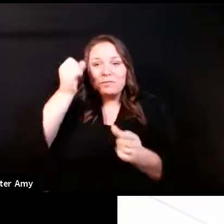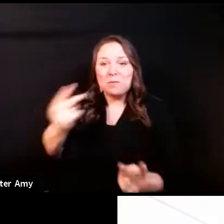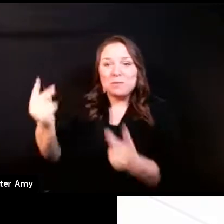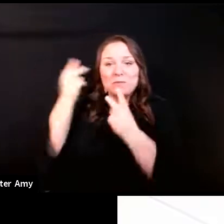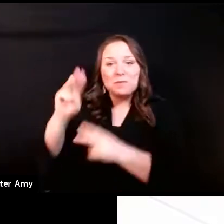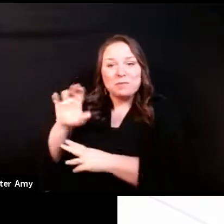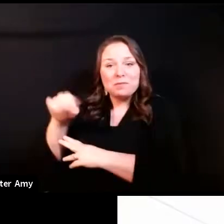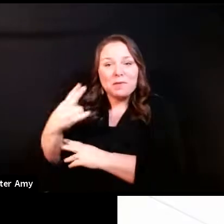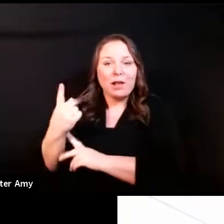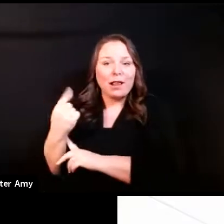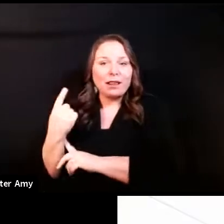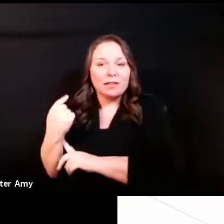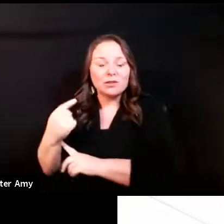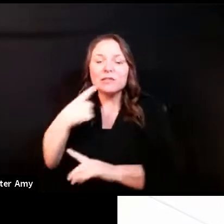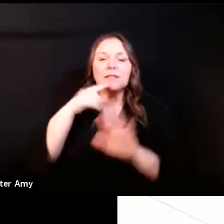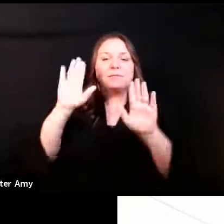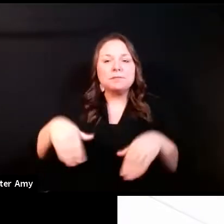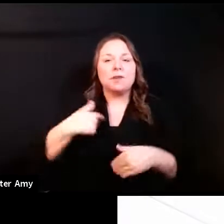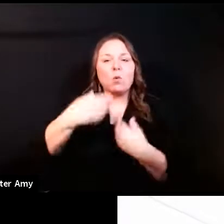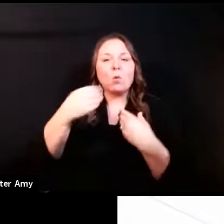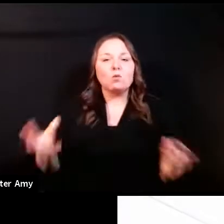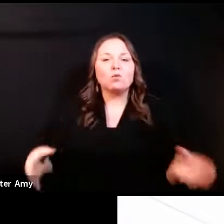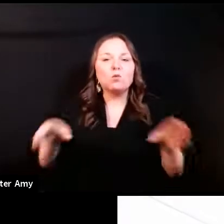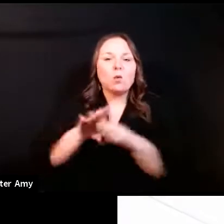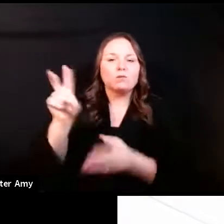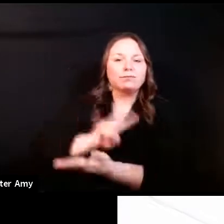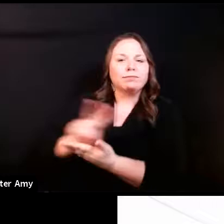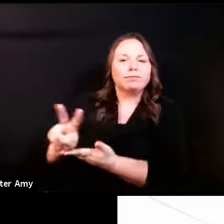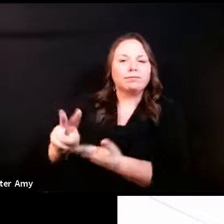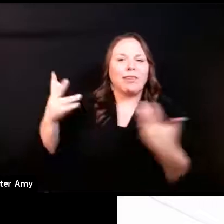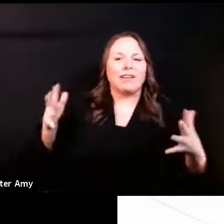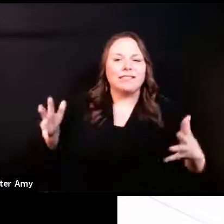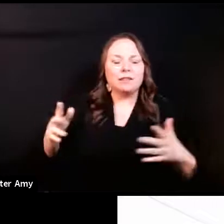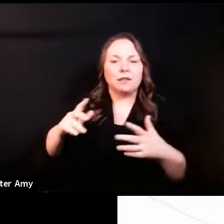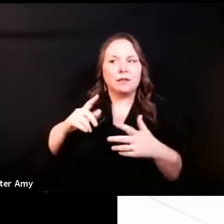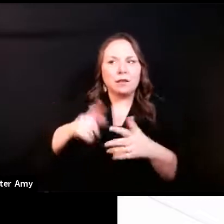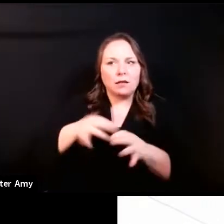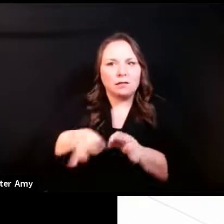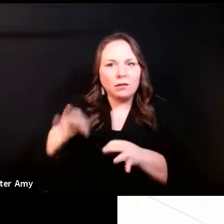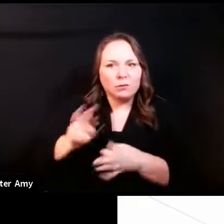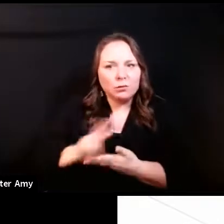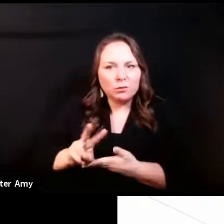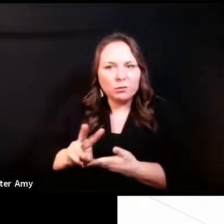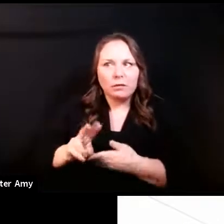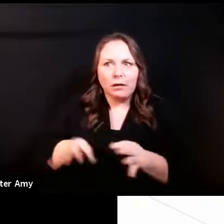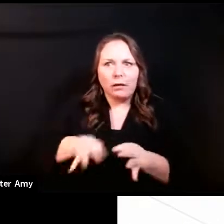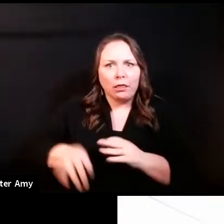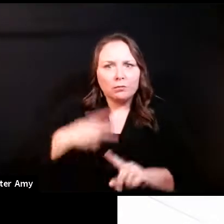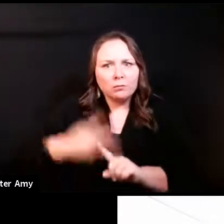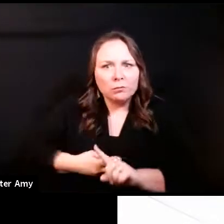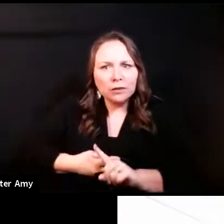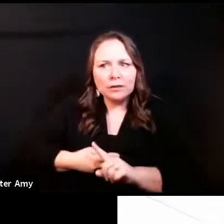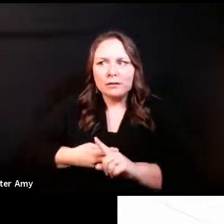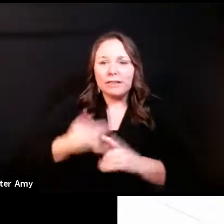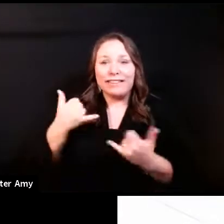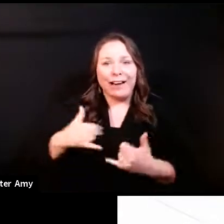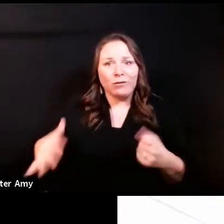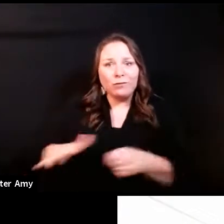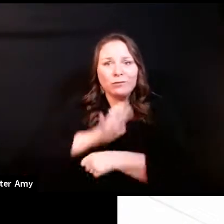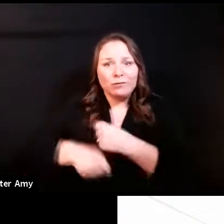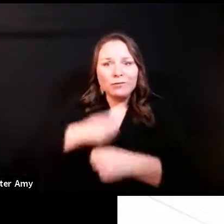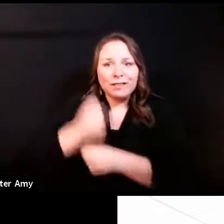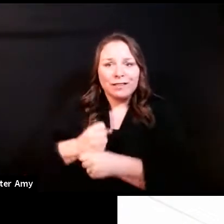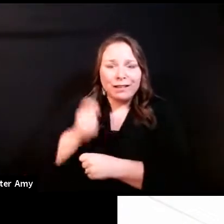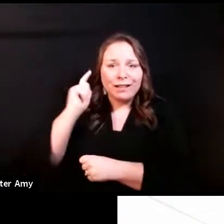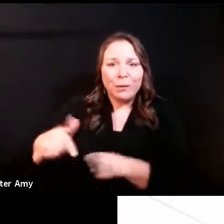March of last year, saying our office was going to be closed for 2 weeks and then another 2 weeks and then 2 months. And, here we are almost a year later